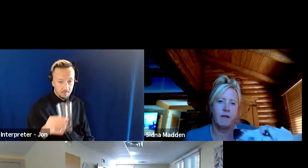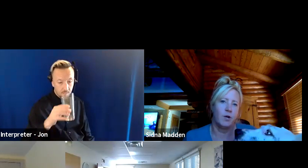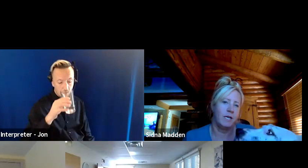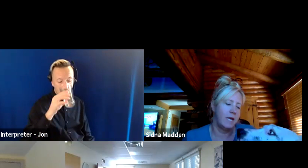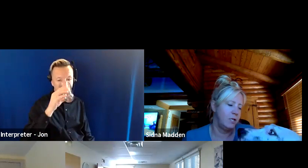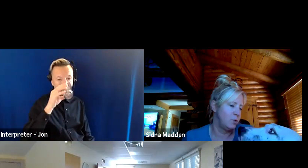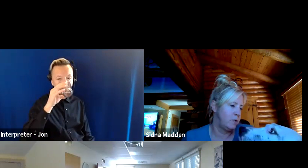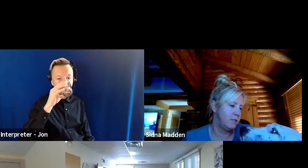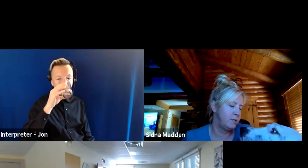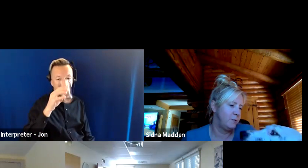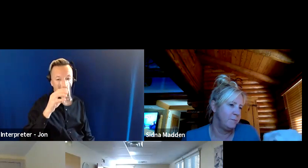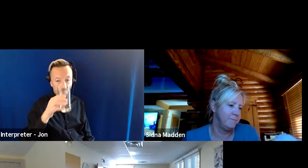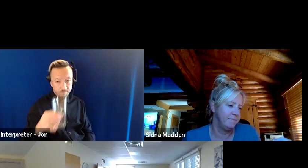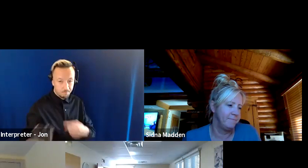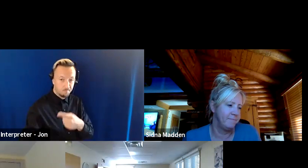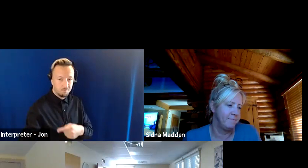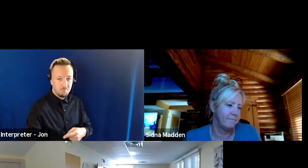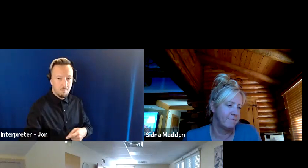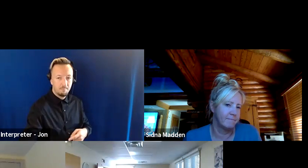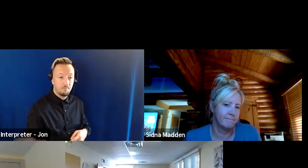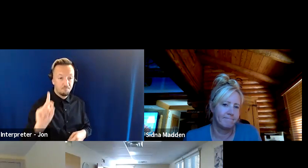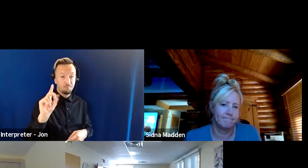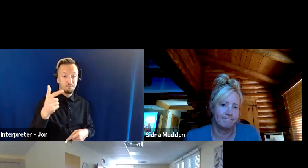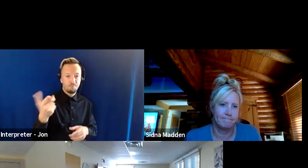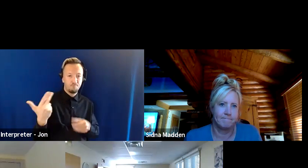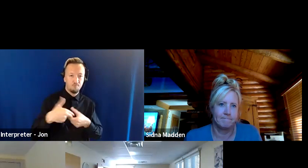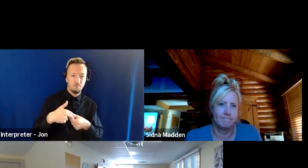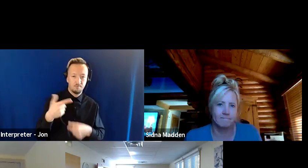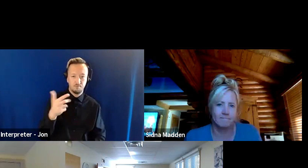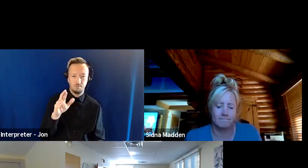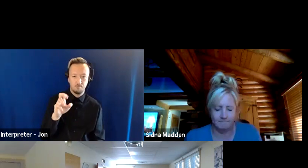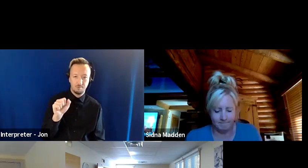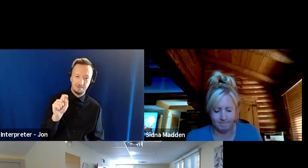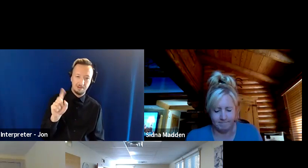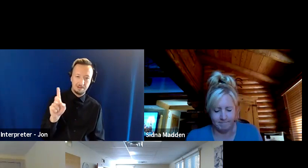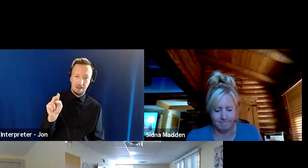And we're going to have a Great Dane join us too. Food. Oh.